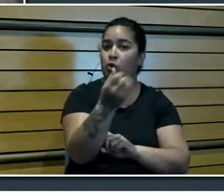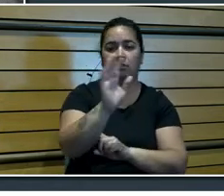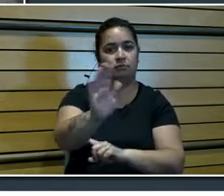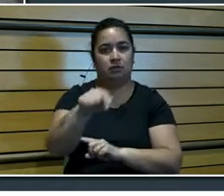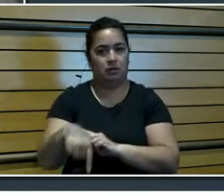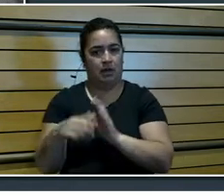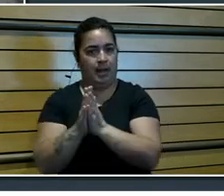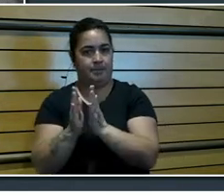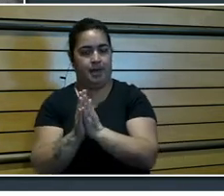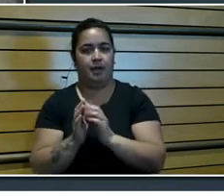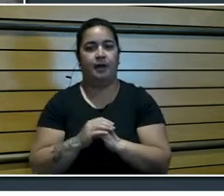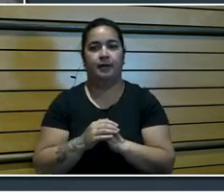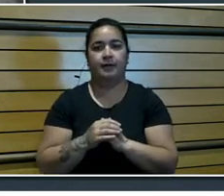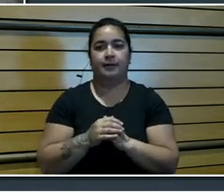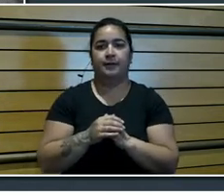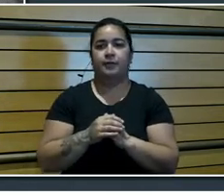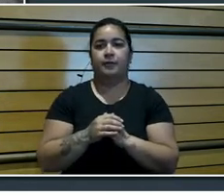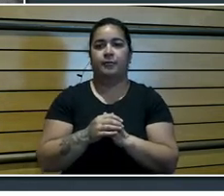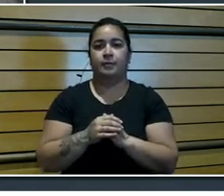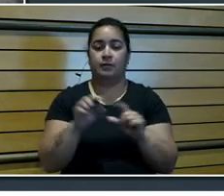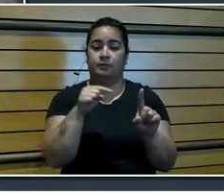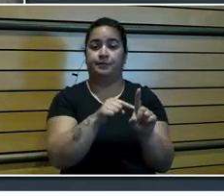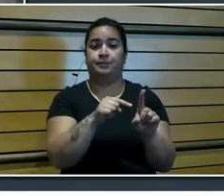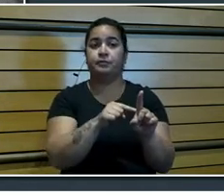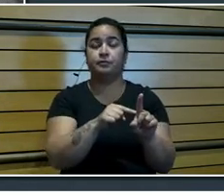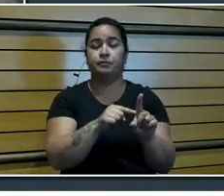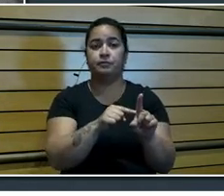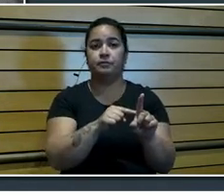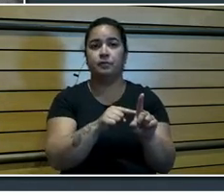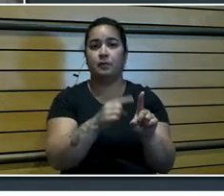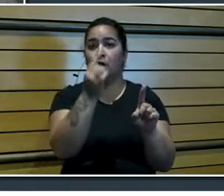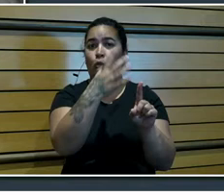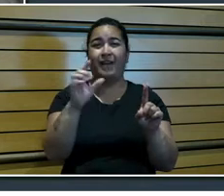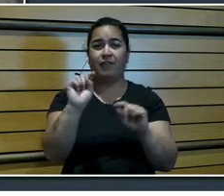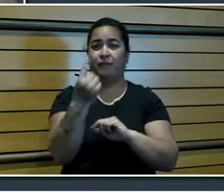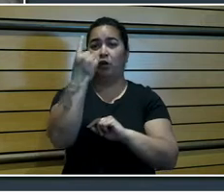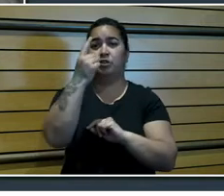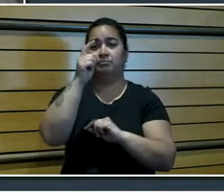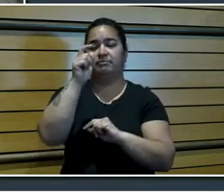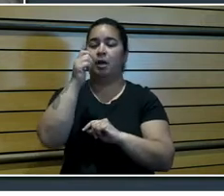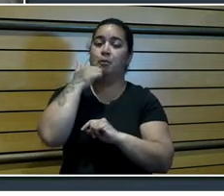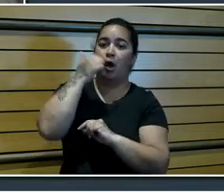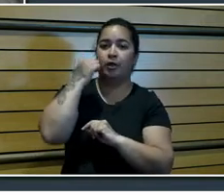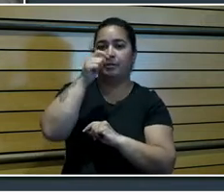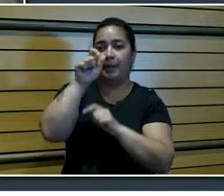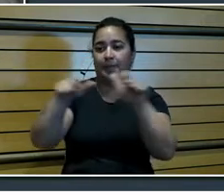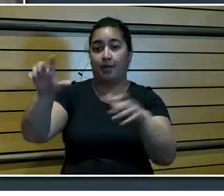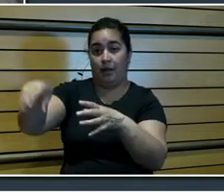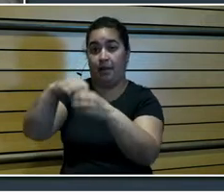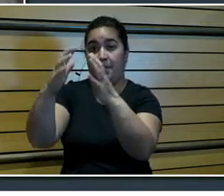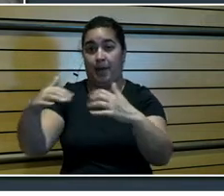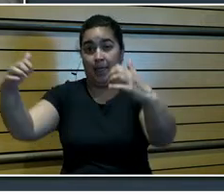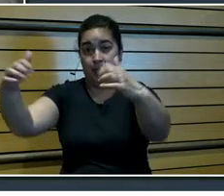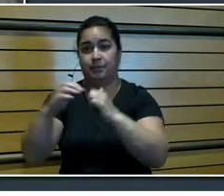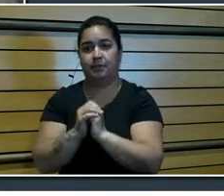Crown to Ahuriri. Tāriha Te Moananui was one of the first four Māori members of Parliament and was the first